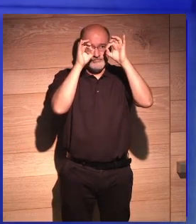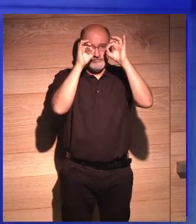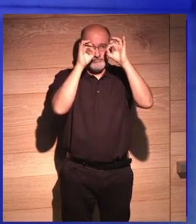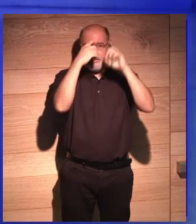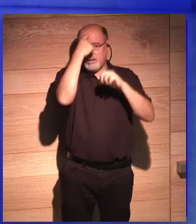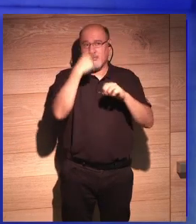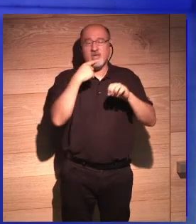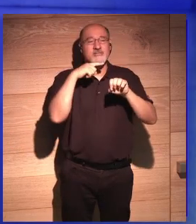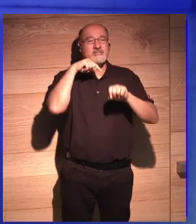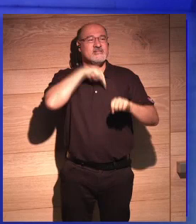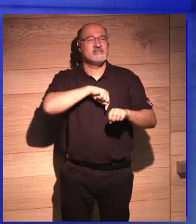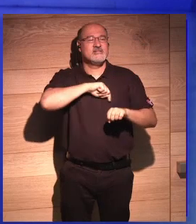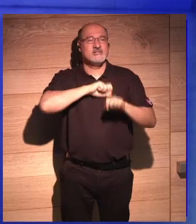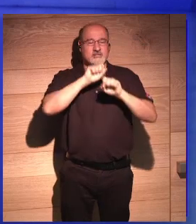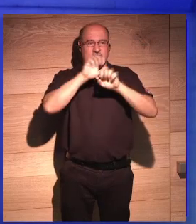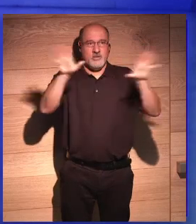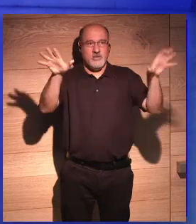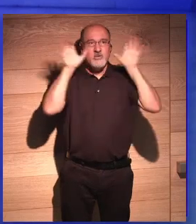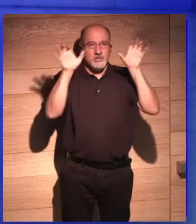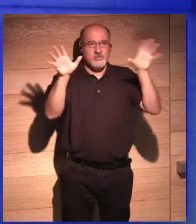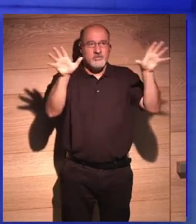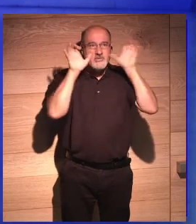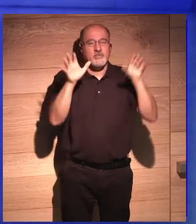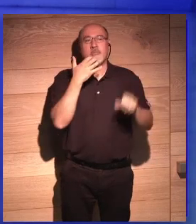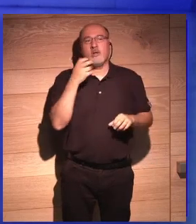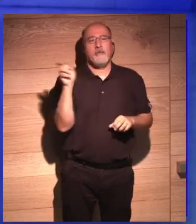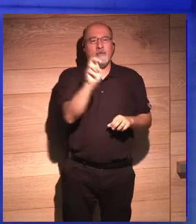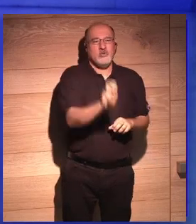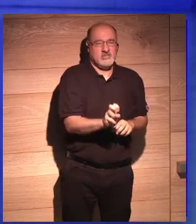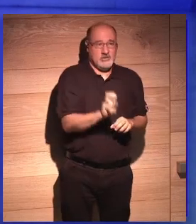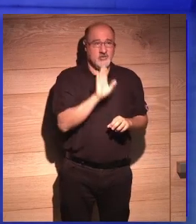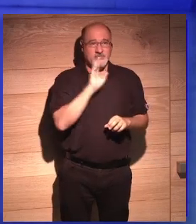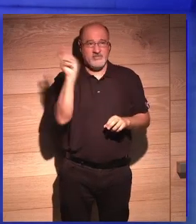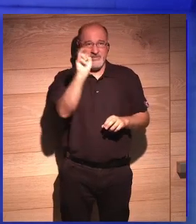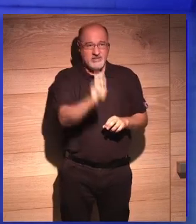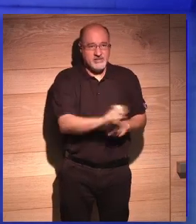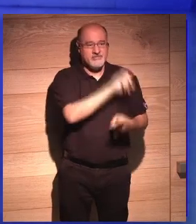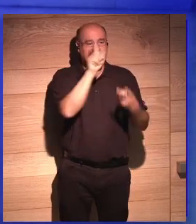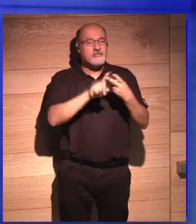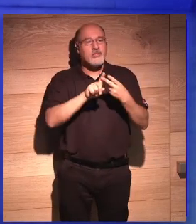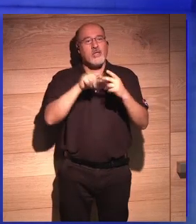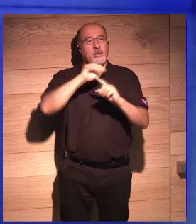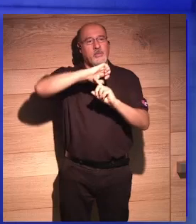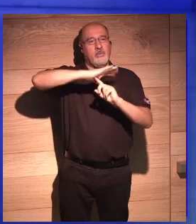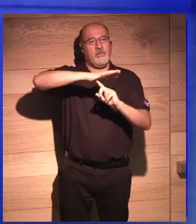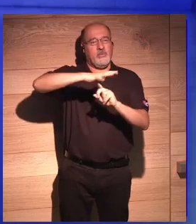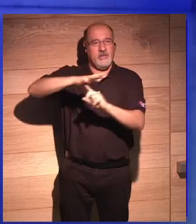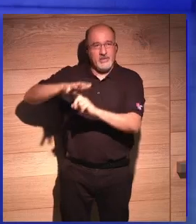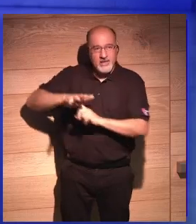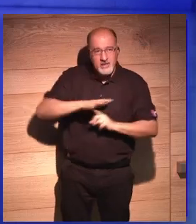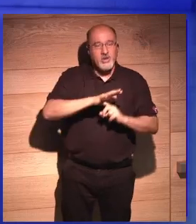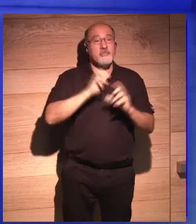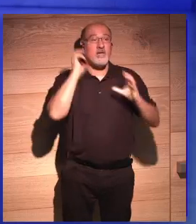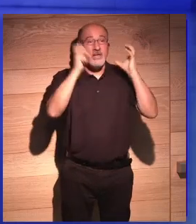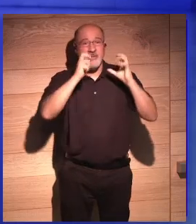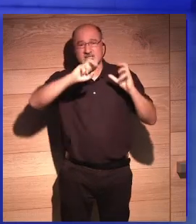different animals, a mosquito, dragonfly, frog, and an owl that were eaten in succession. And